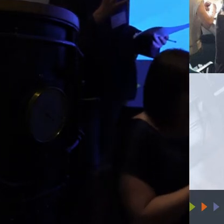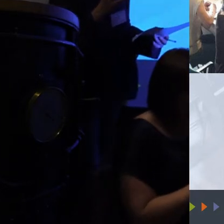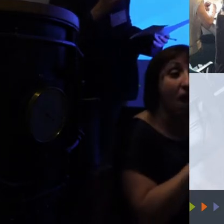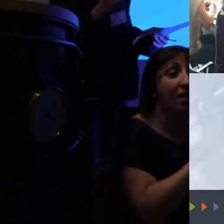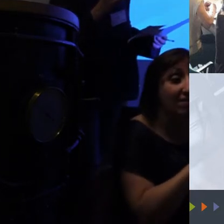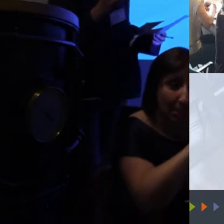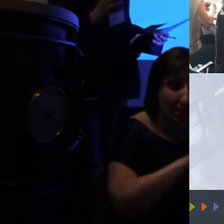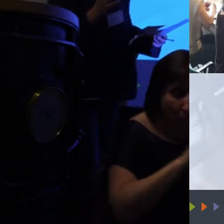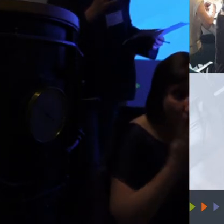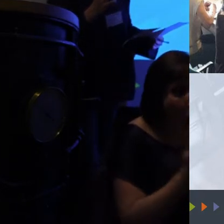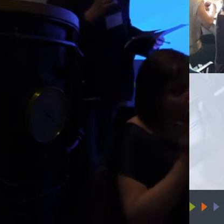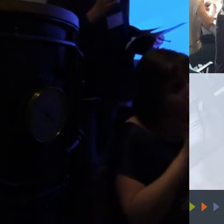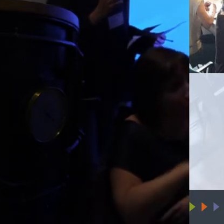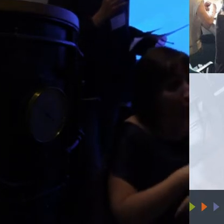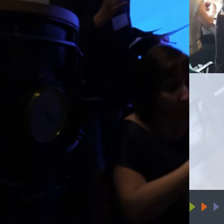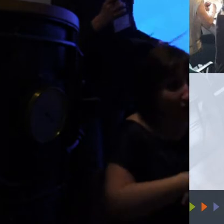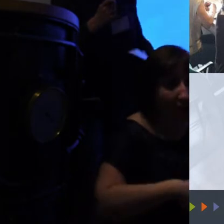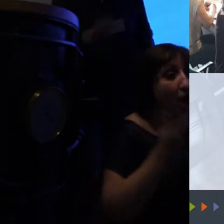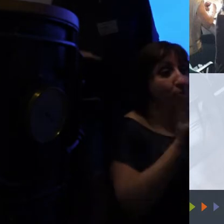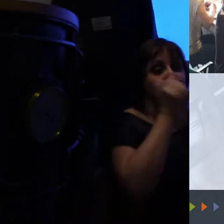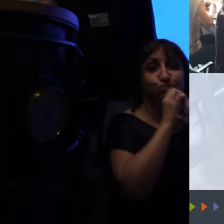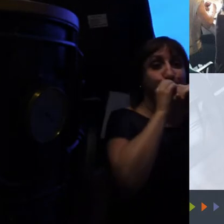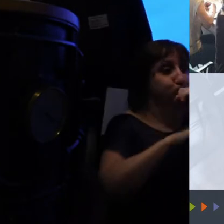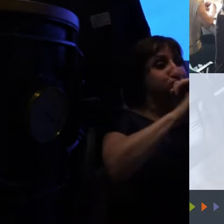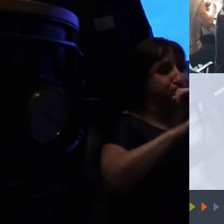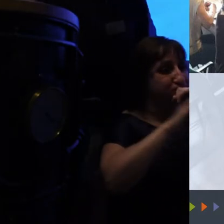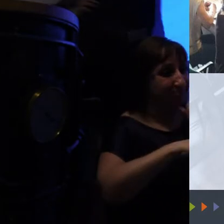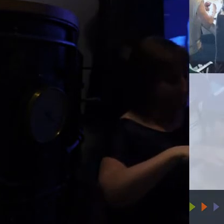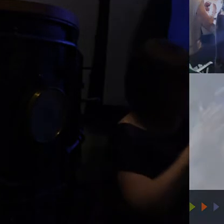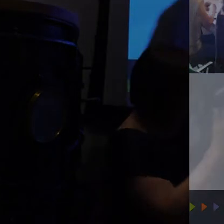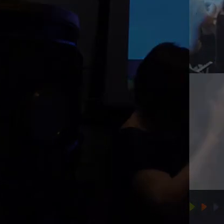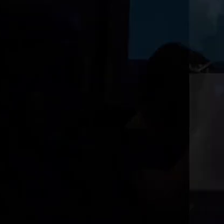folk who are directly from grassroots organisations. Well done.